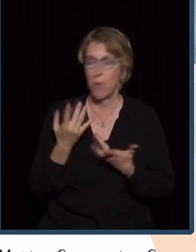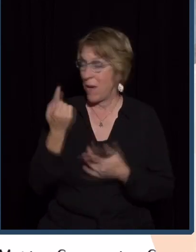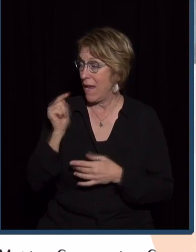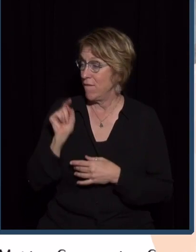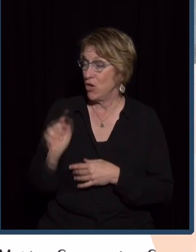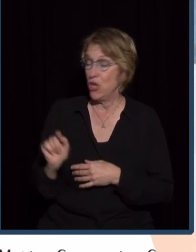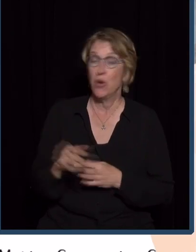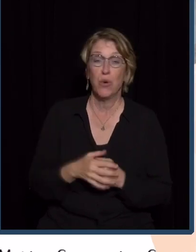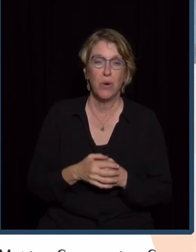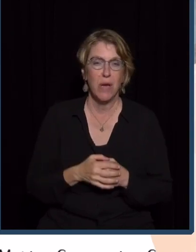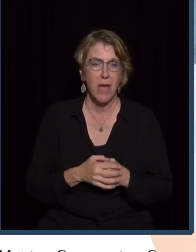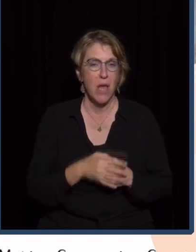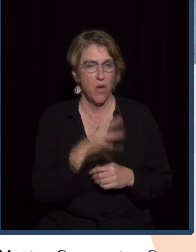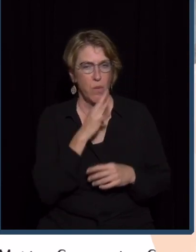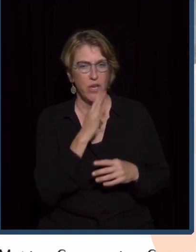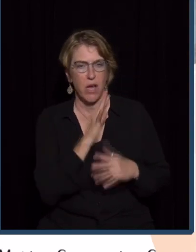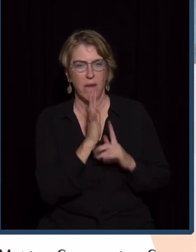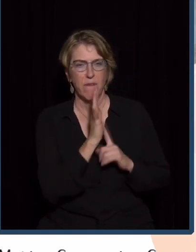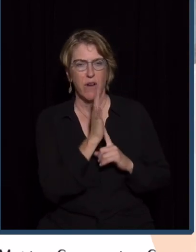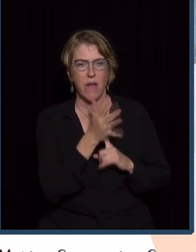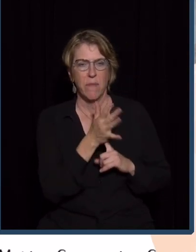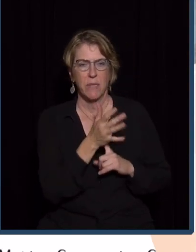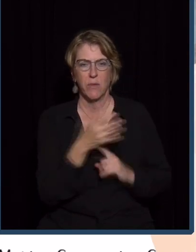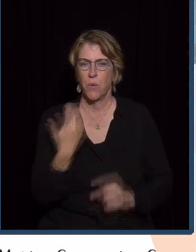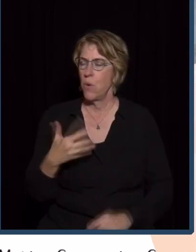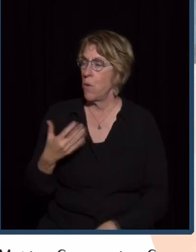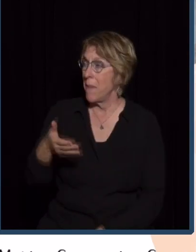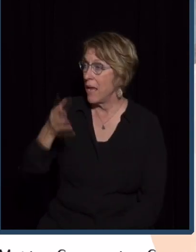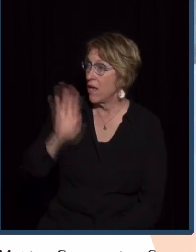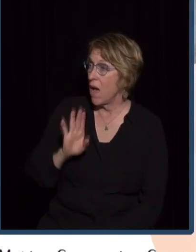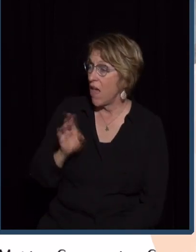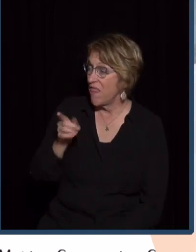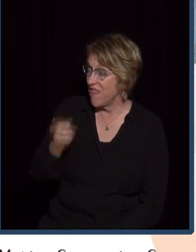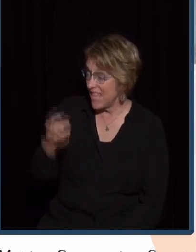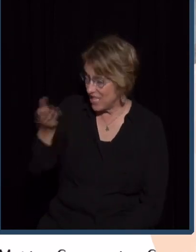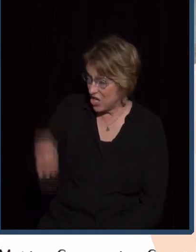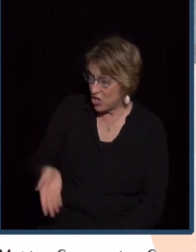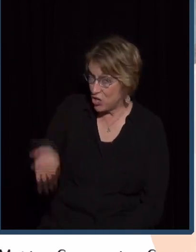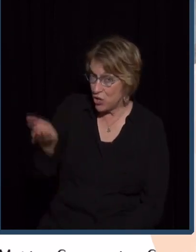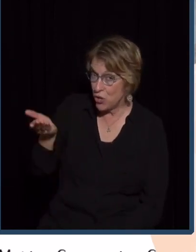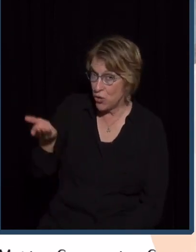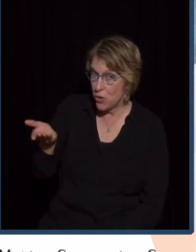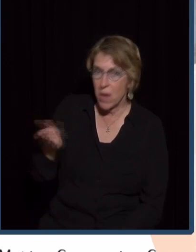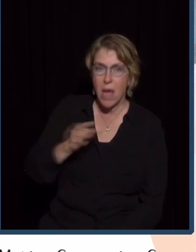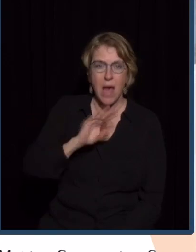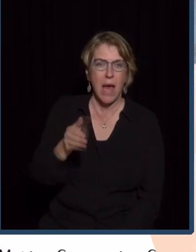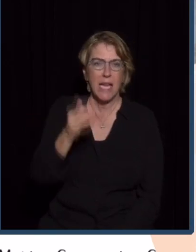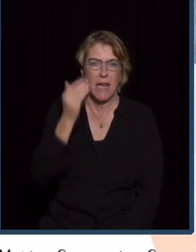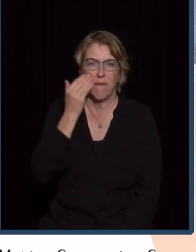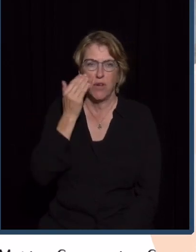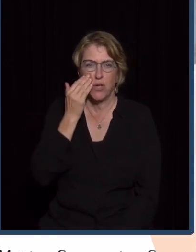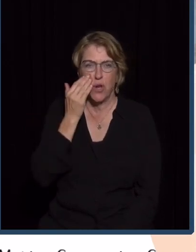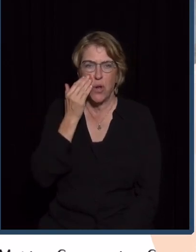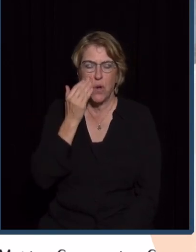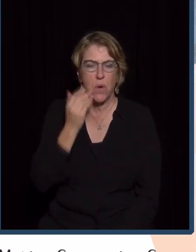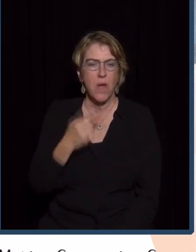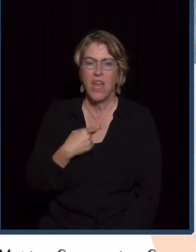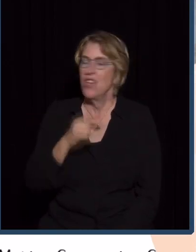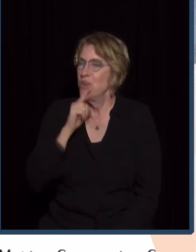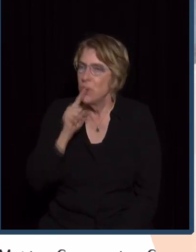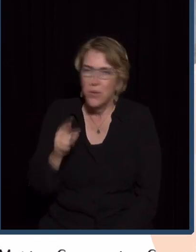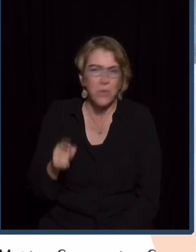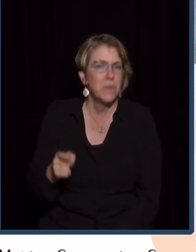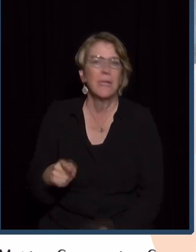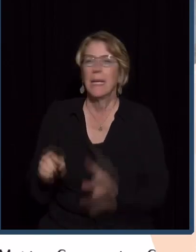And after we talked for about 5 minutes, I was like, oh my God, this is you. I never got to know you. She was this bubbly, vivacious,